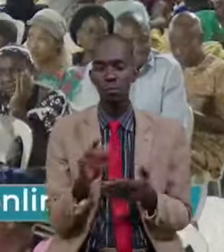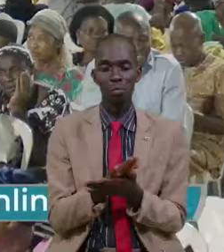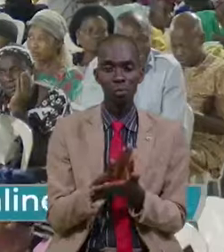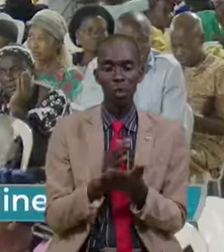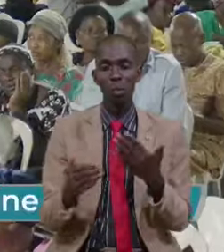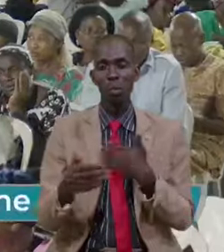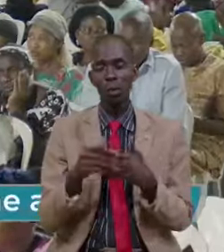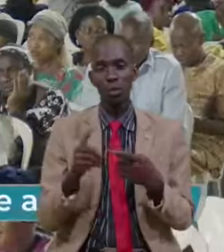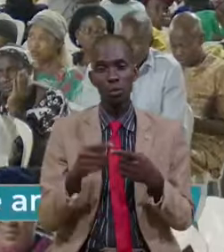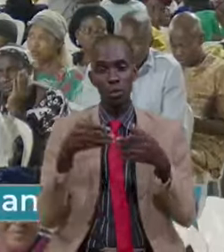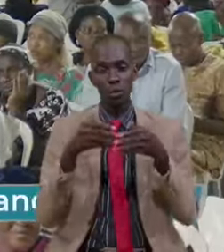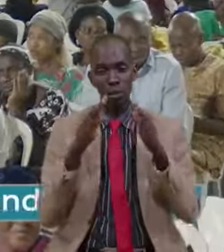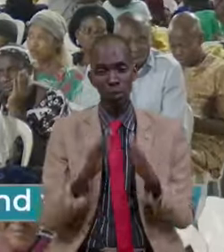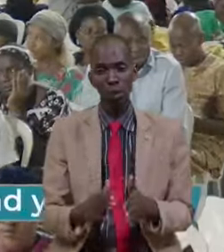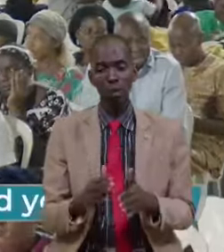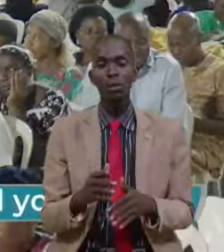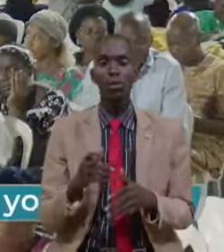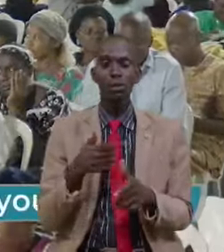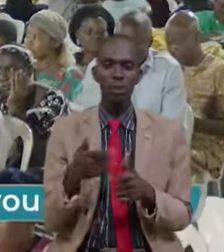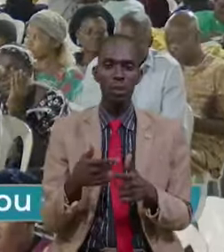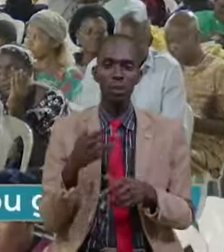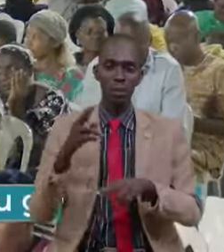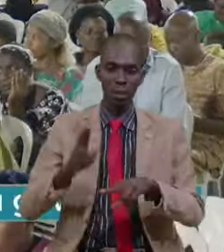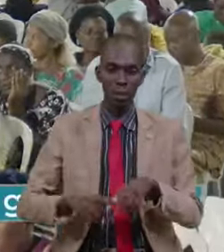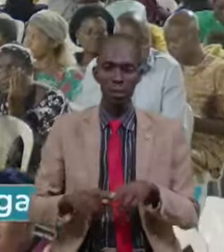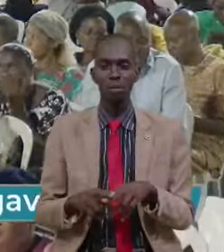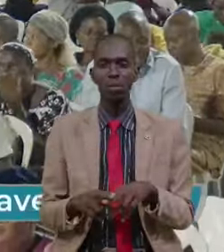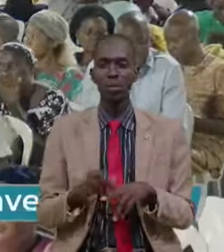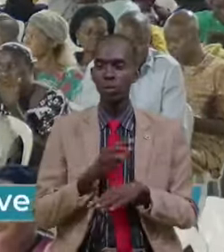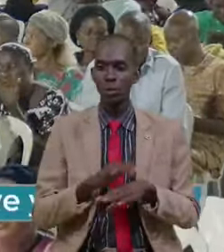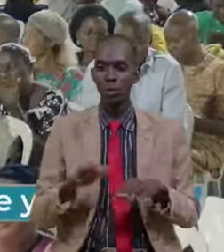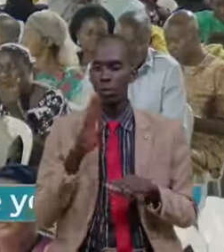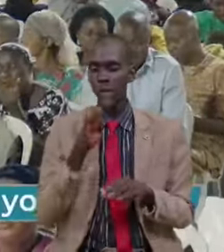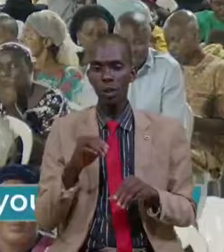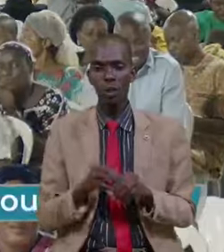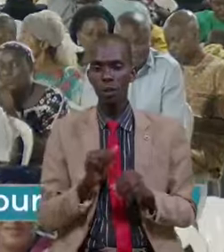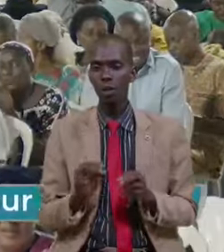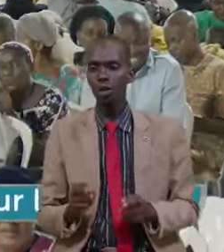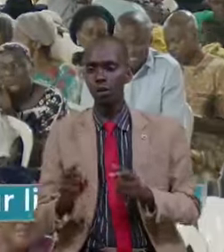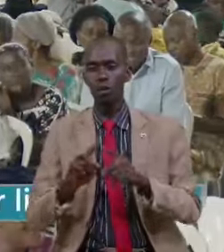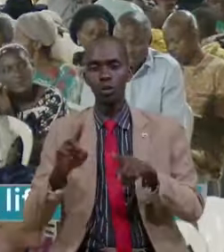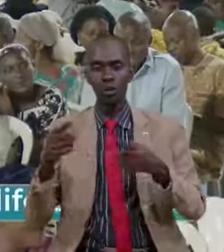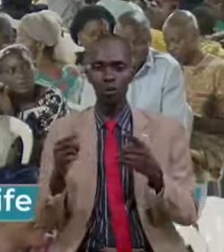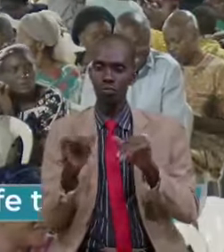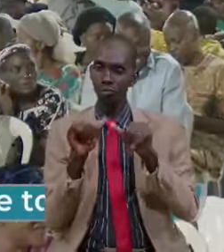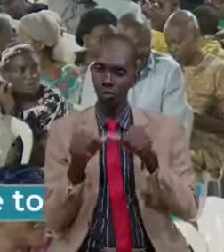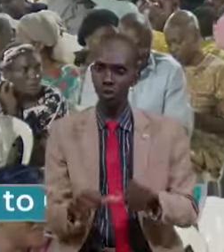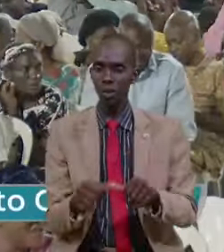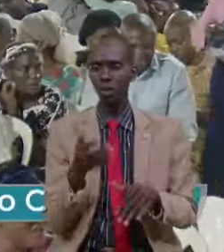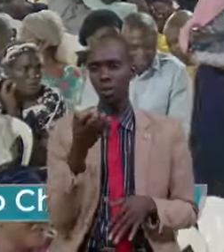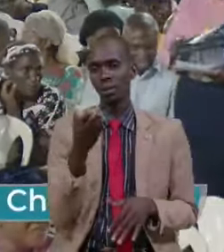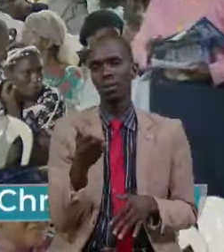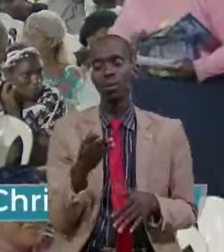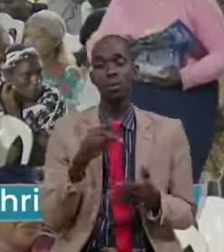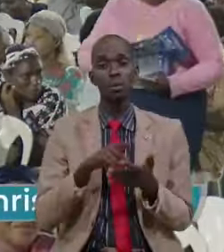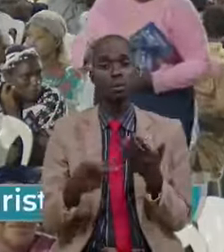there. They'll take you home. Don't be in a hurry. The program is not over